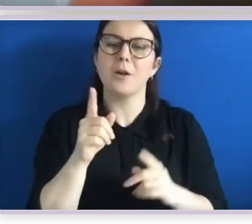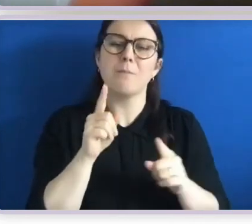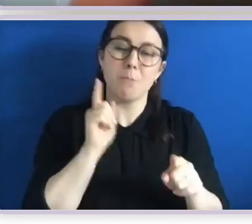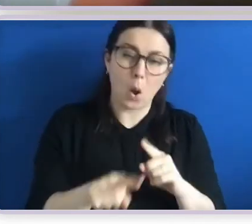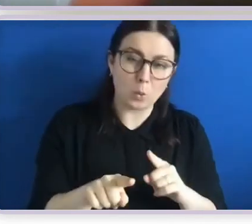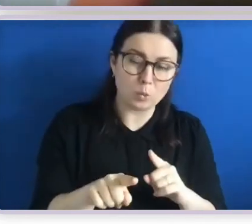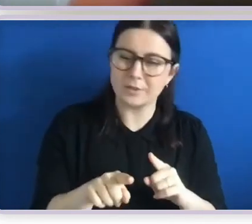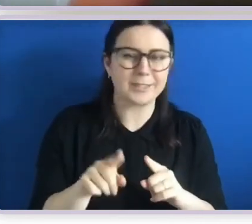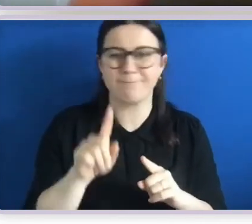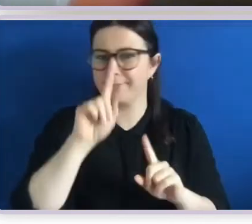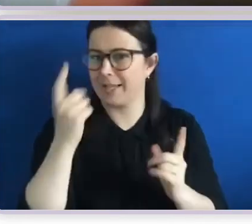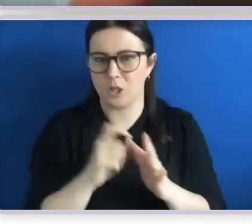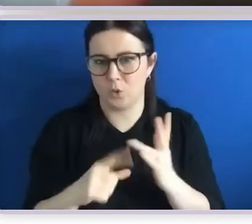I'm